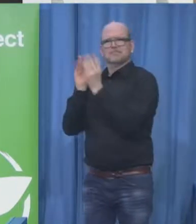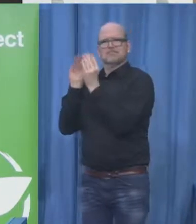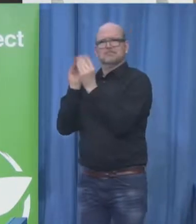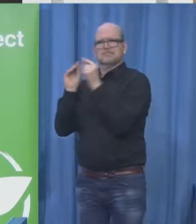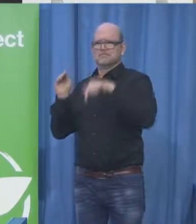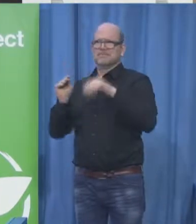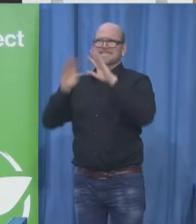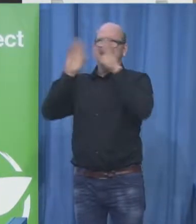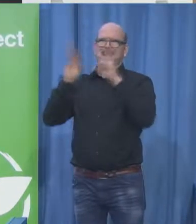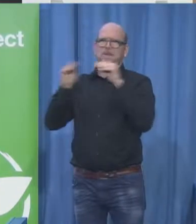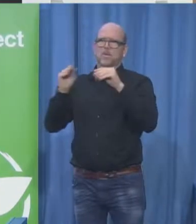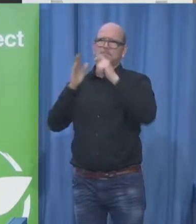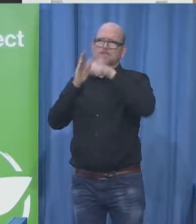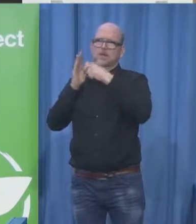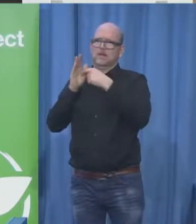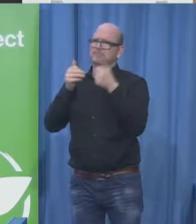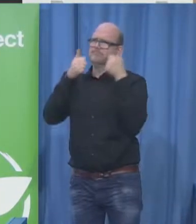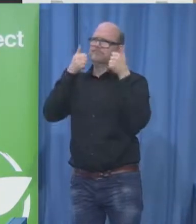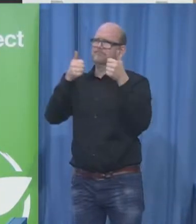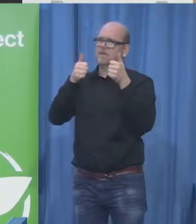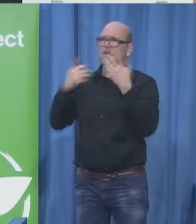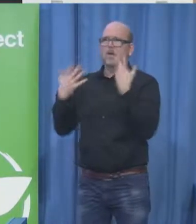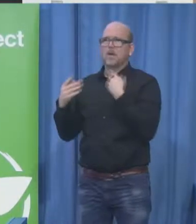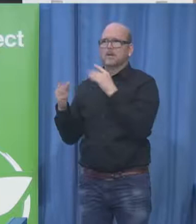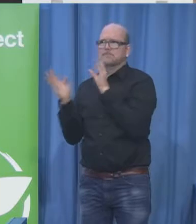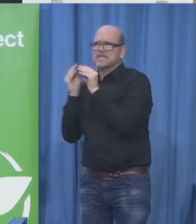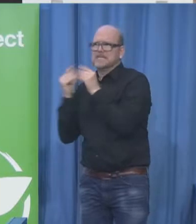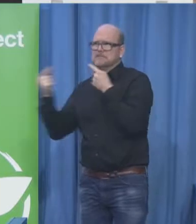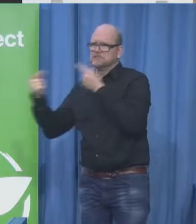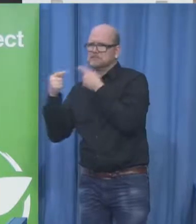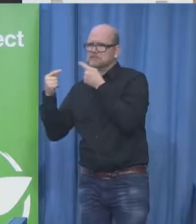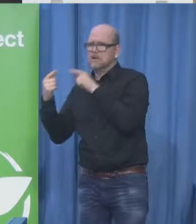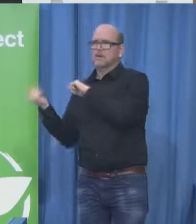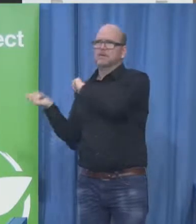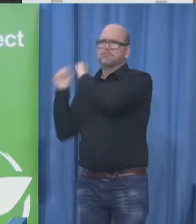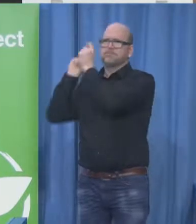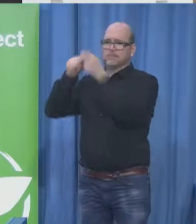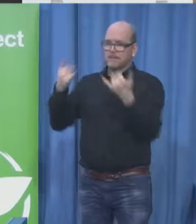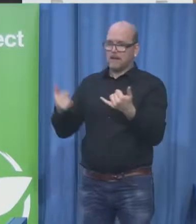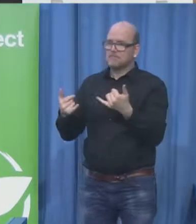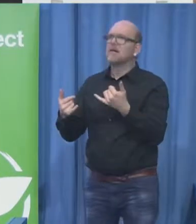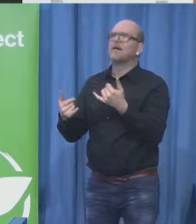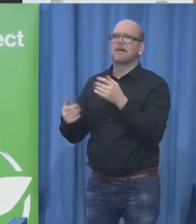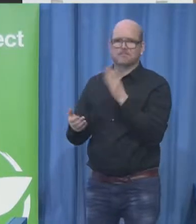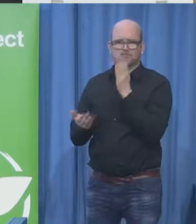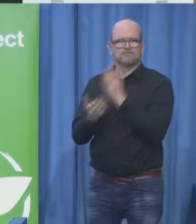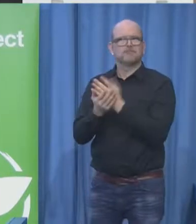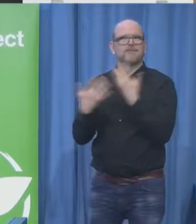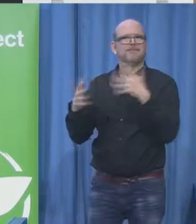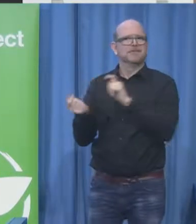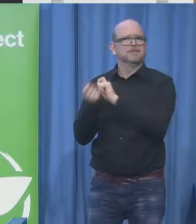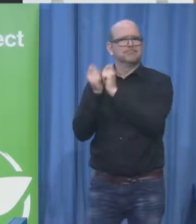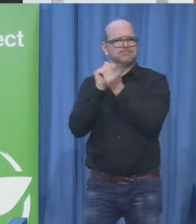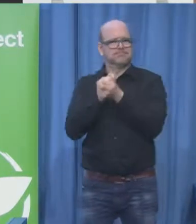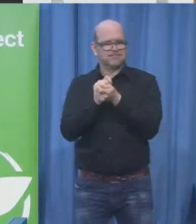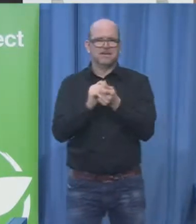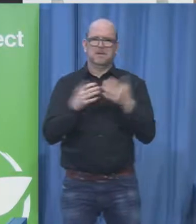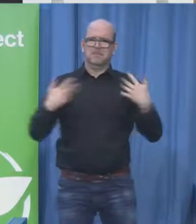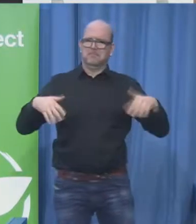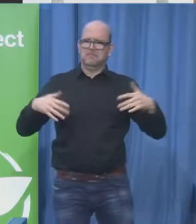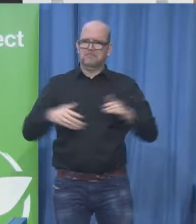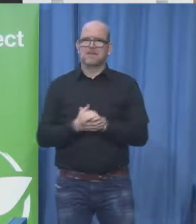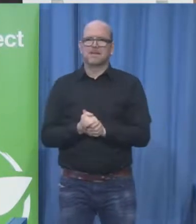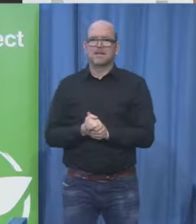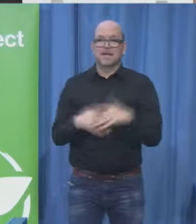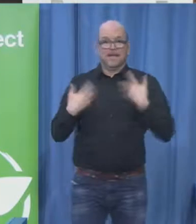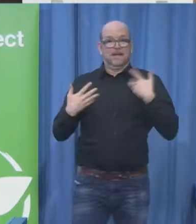about the fact that it was called a live session. And it reminded me of a recent complaint that I was, unfortunately had to